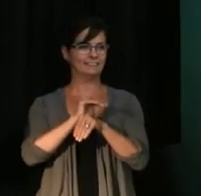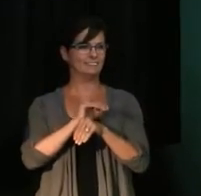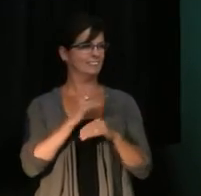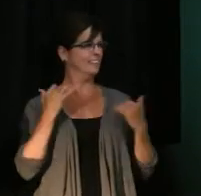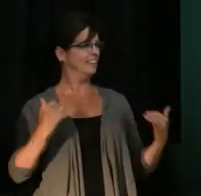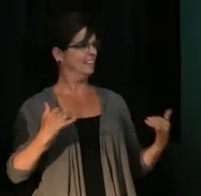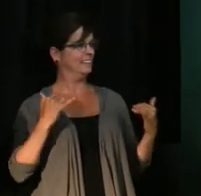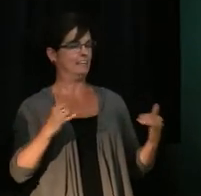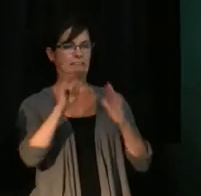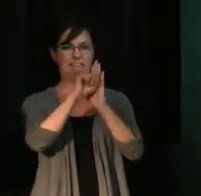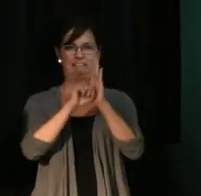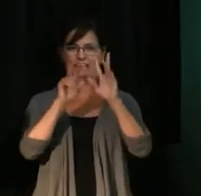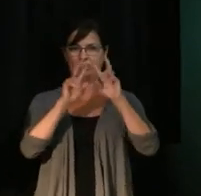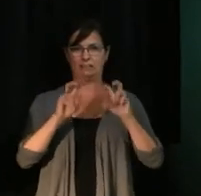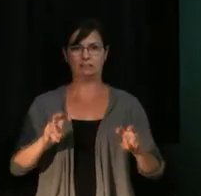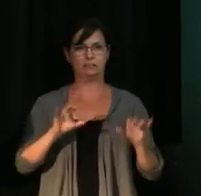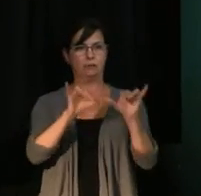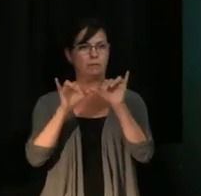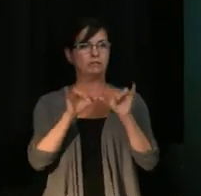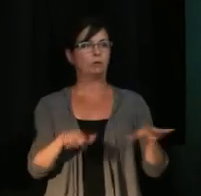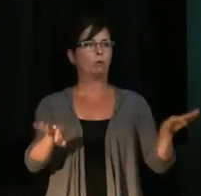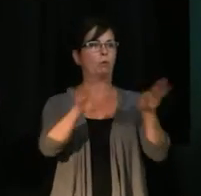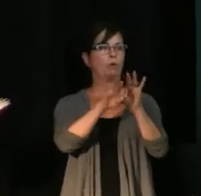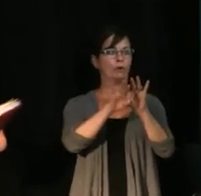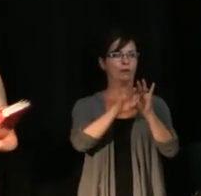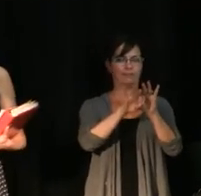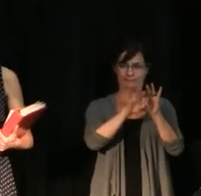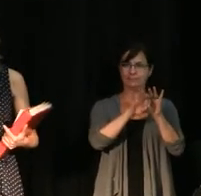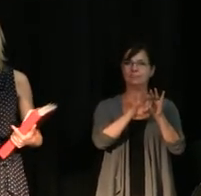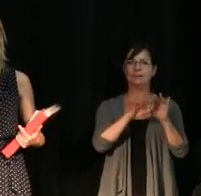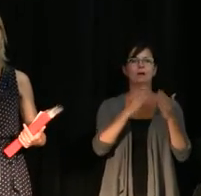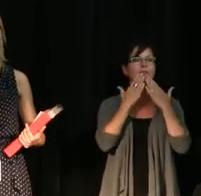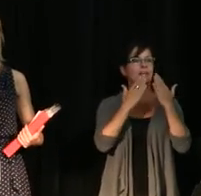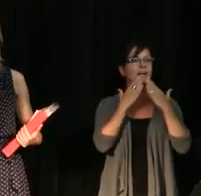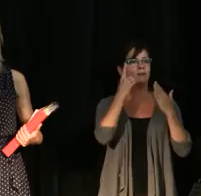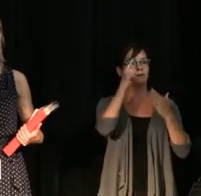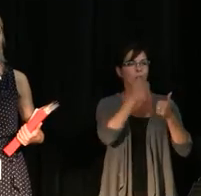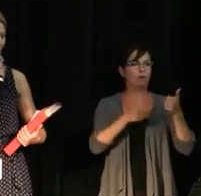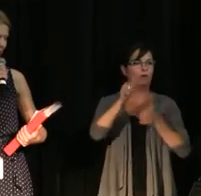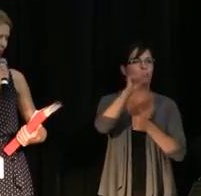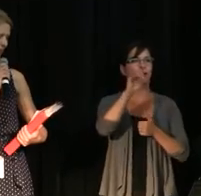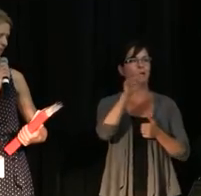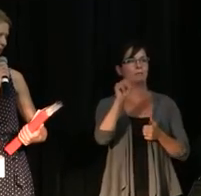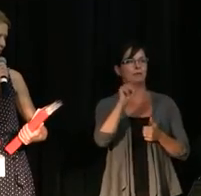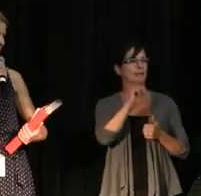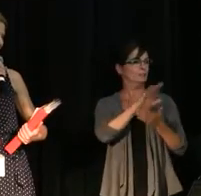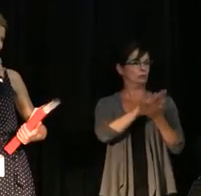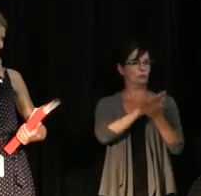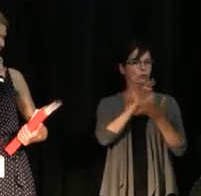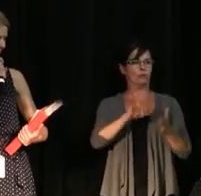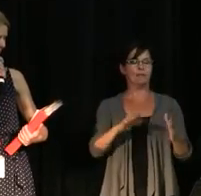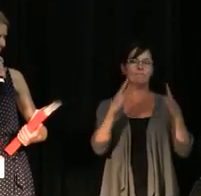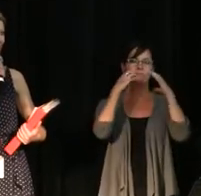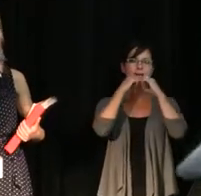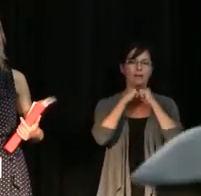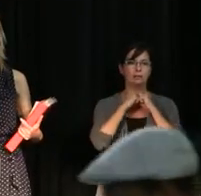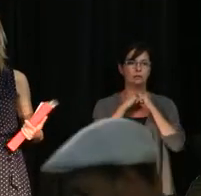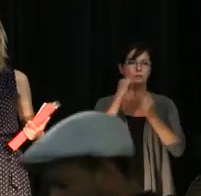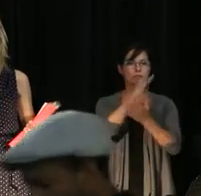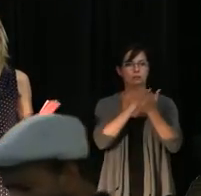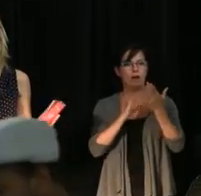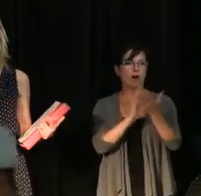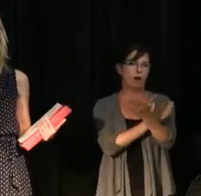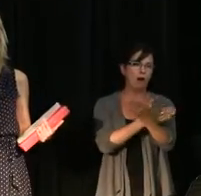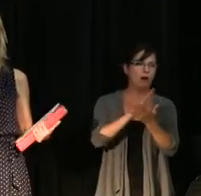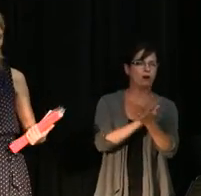where state assessments are used to measure worth, I'm so thankful for an administration and a school that values the arts and encourages